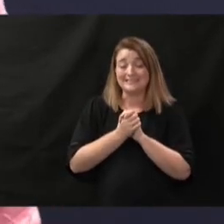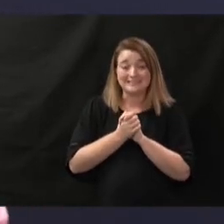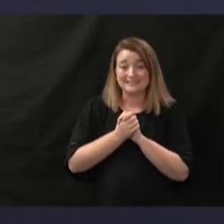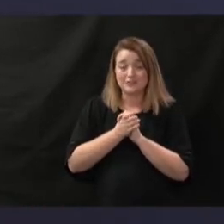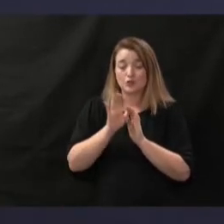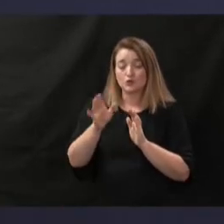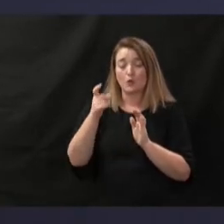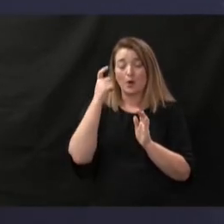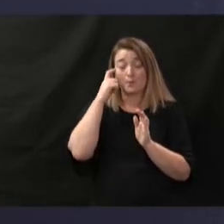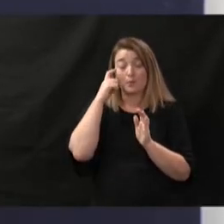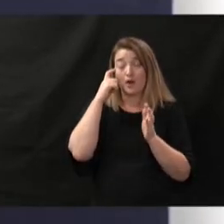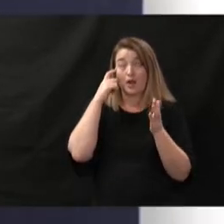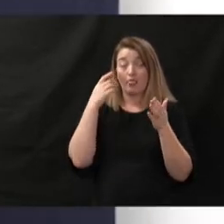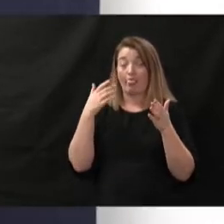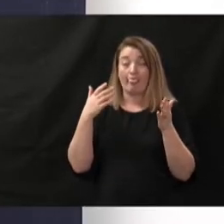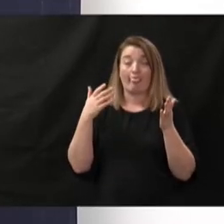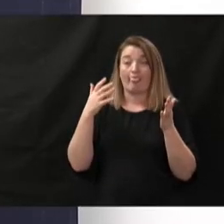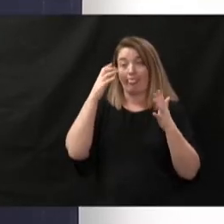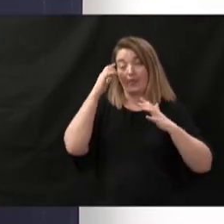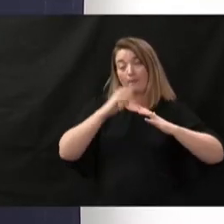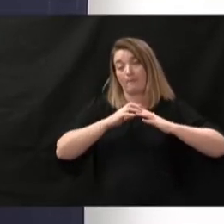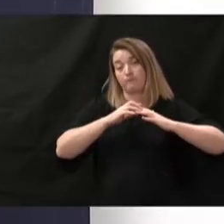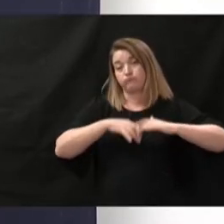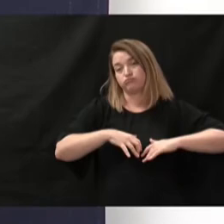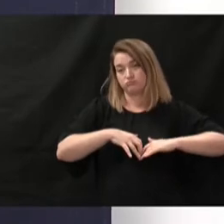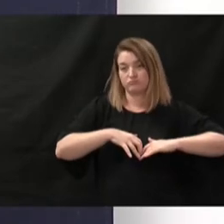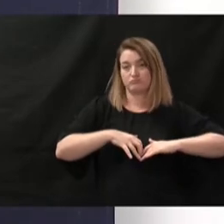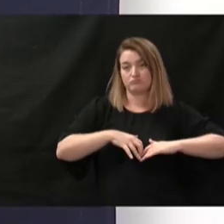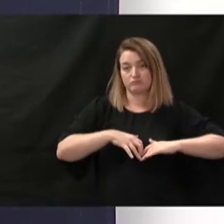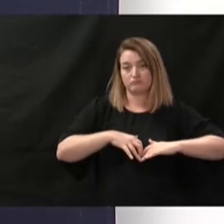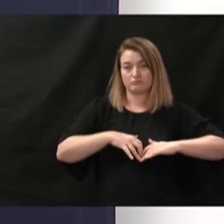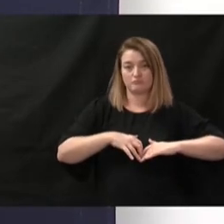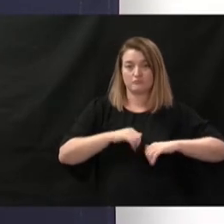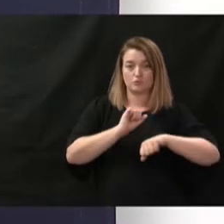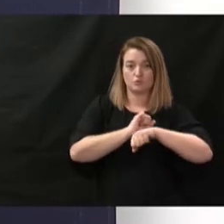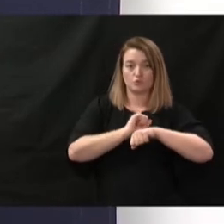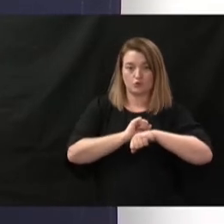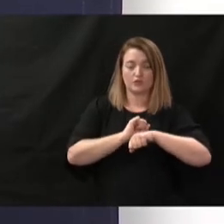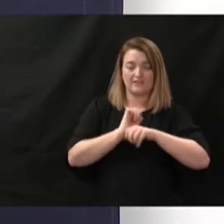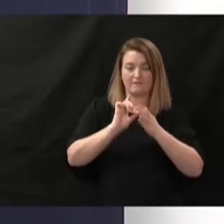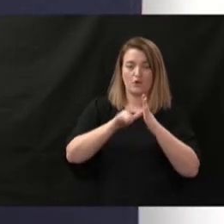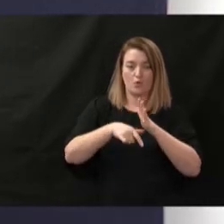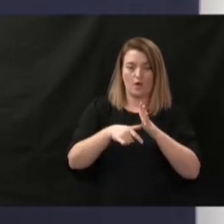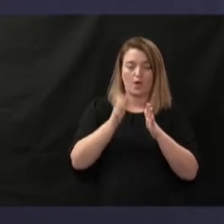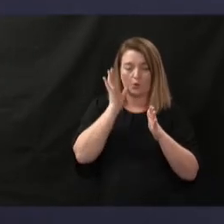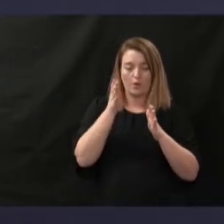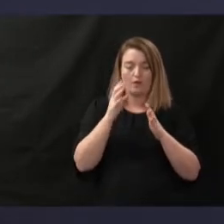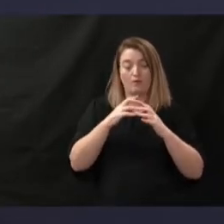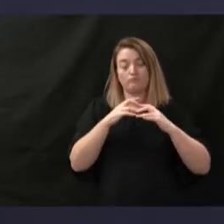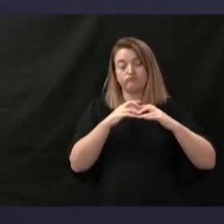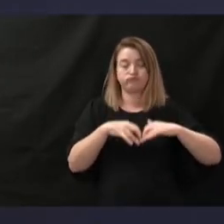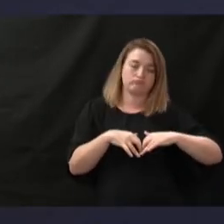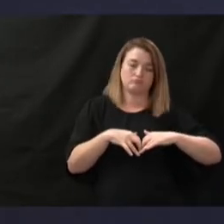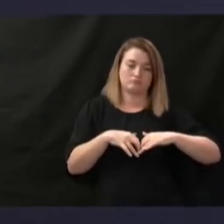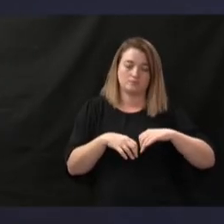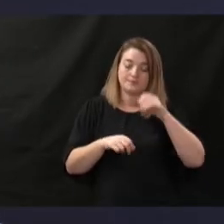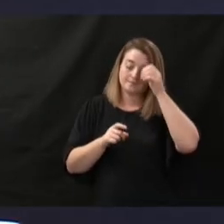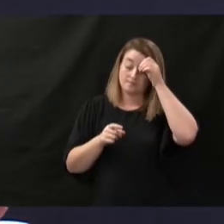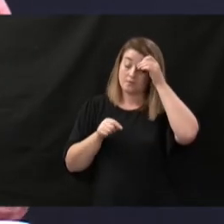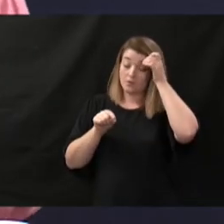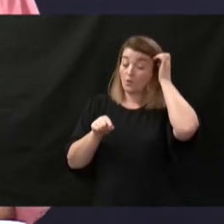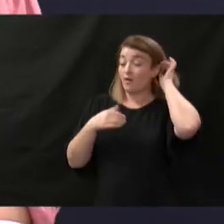Your brain becomes dead after a while, just dead. Okay, you're going to do a partner practice. There's some examples of some